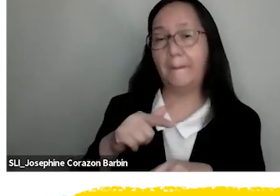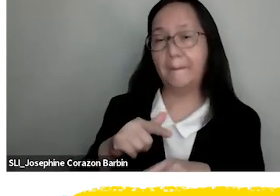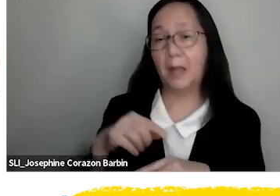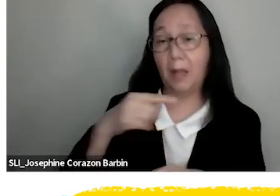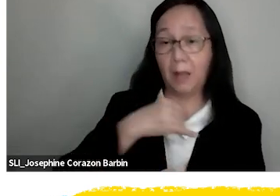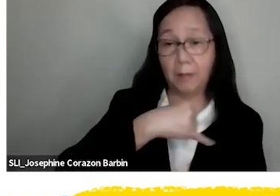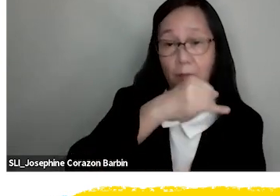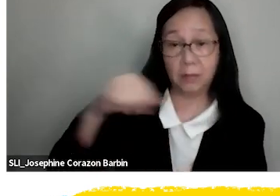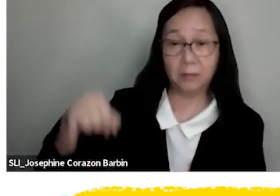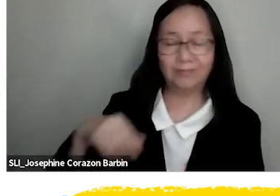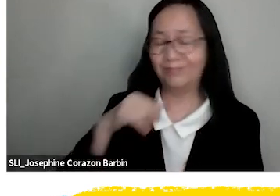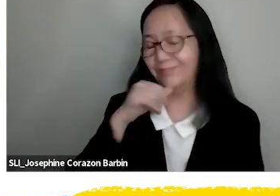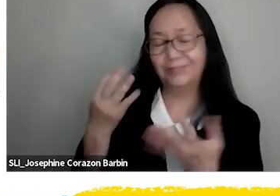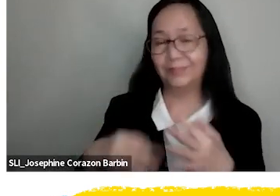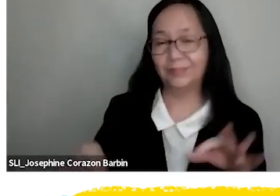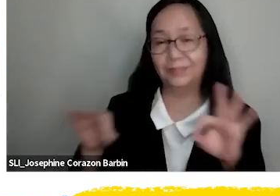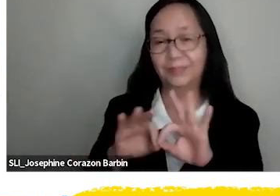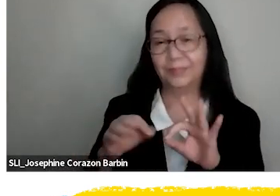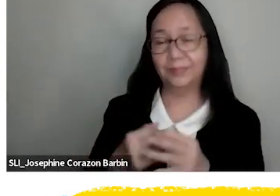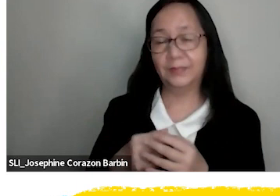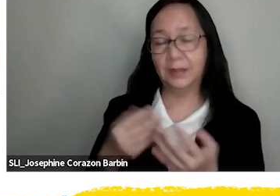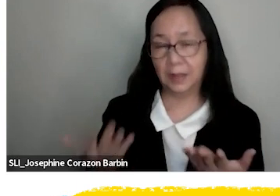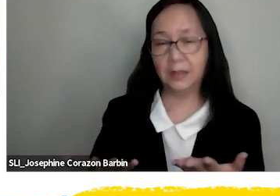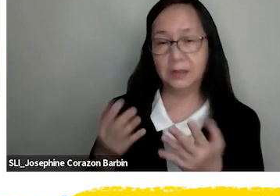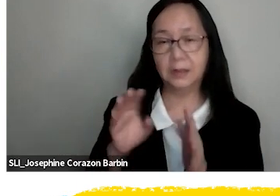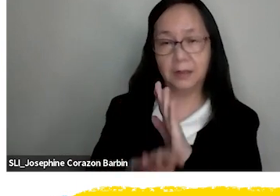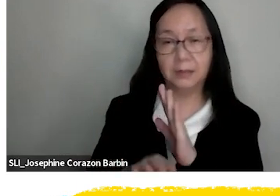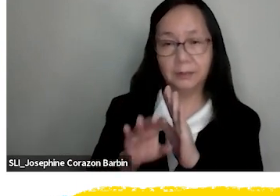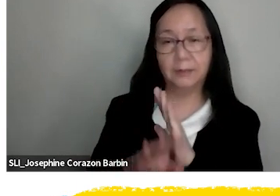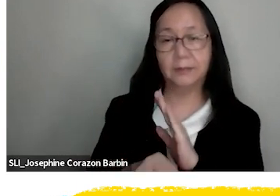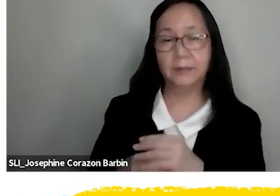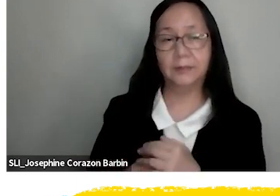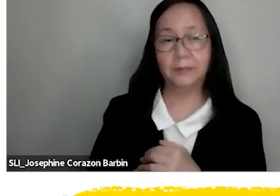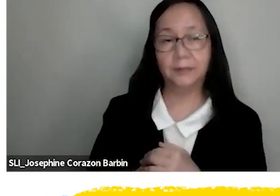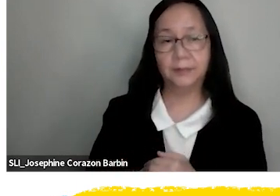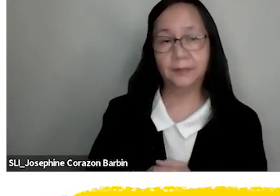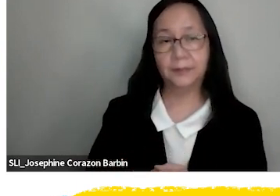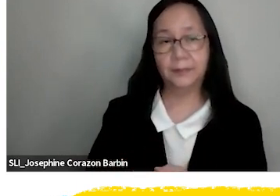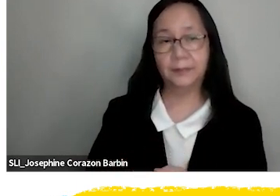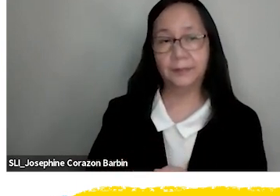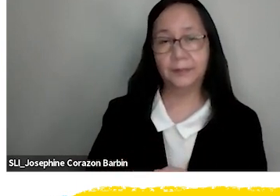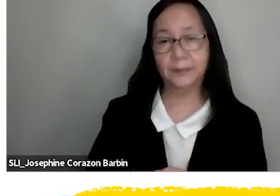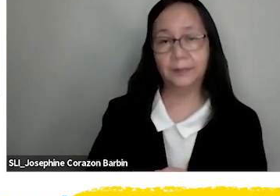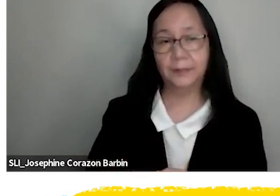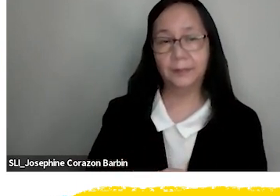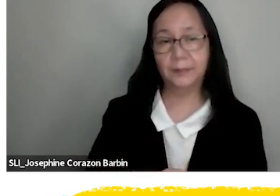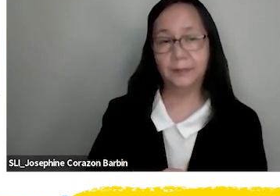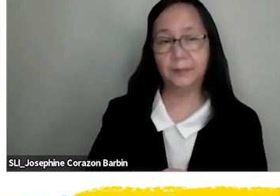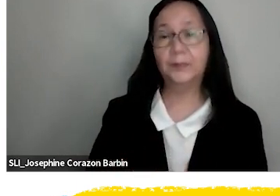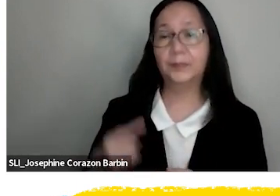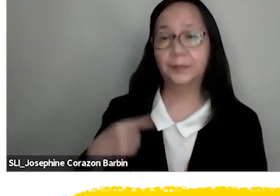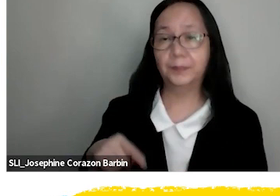have no importance at all on this crime. So we will find a lot of